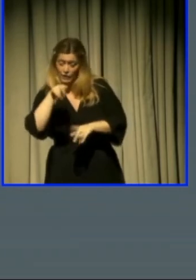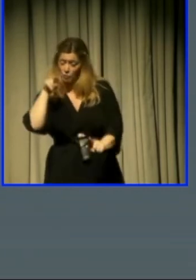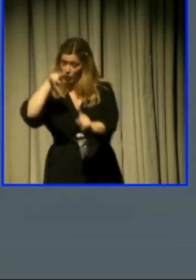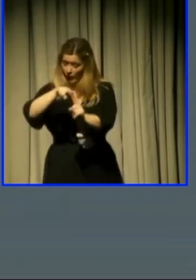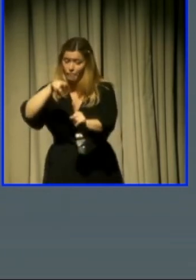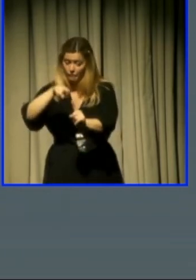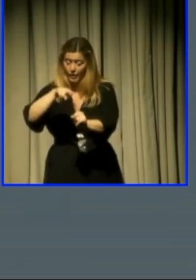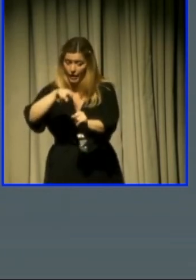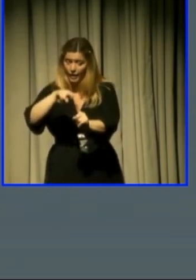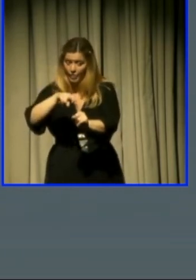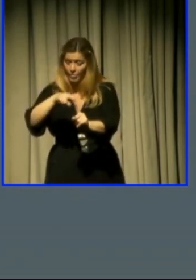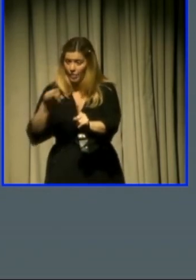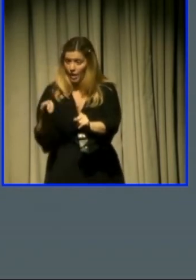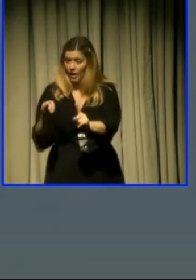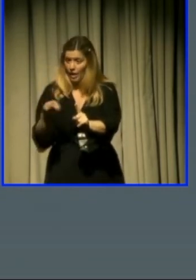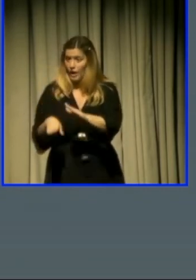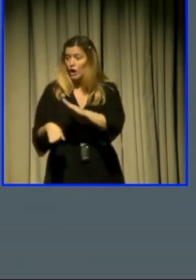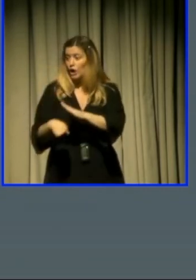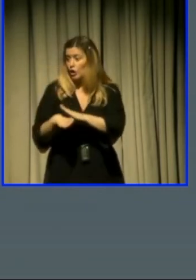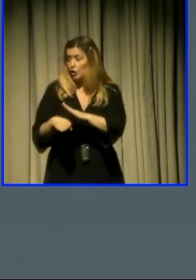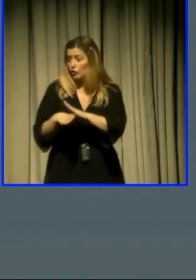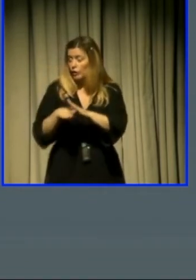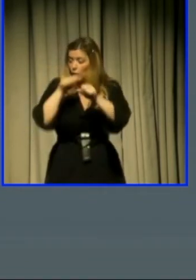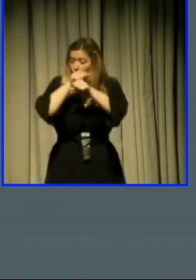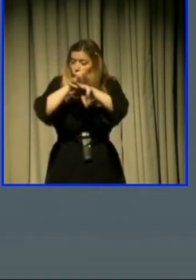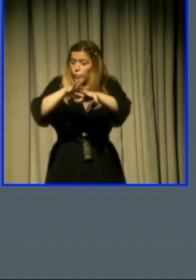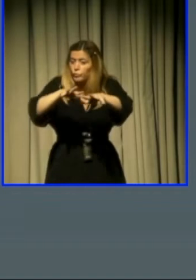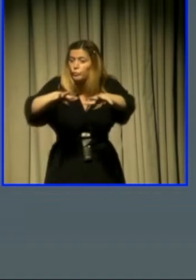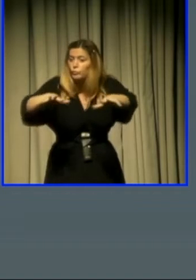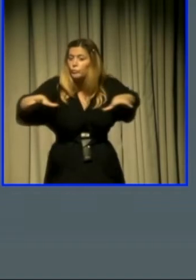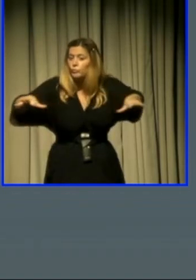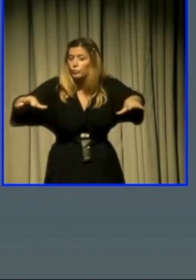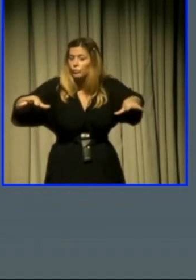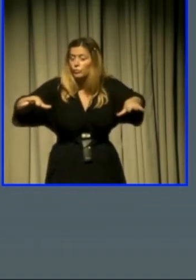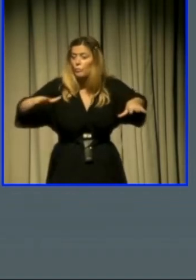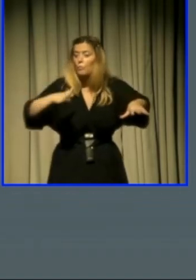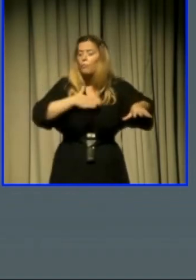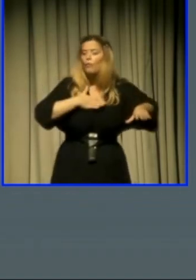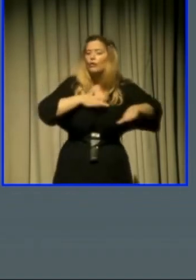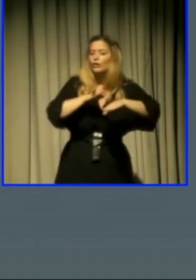expand, but how digital possessions are now becoming more and more commonplace.